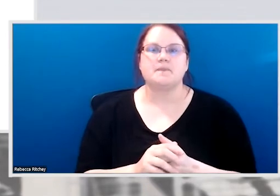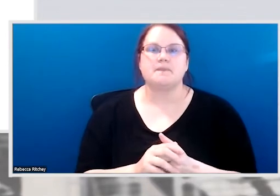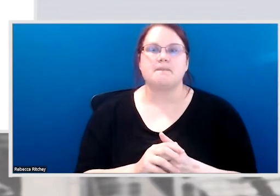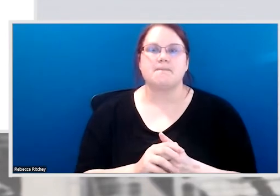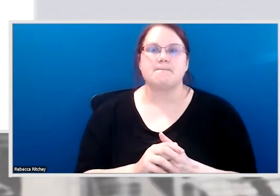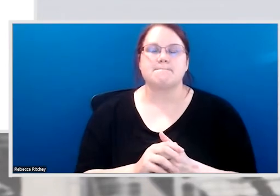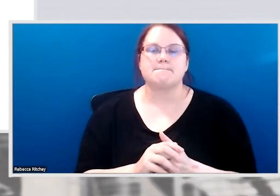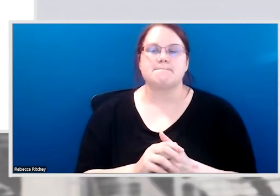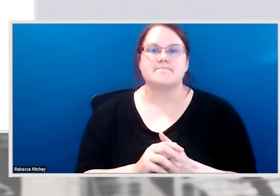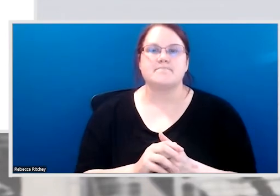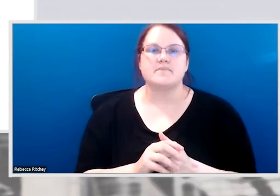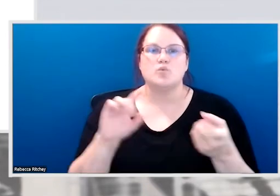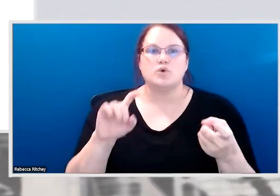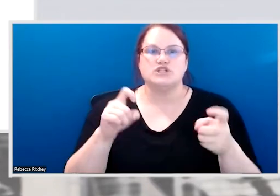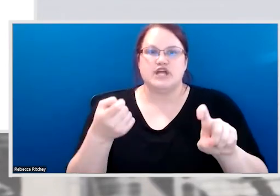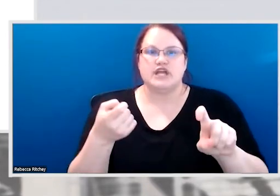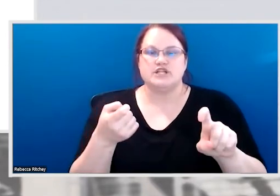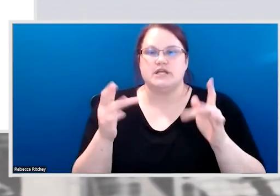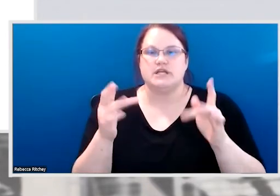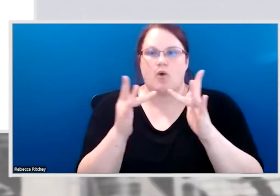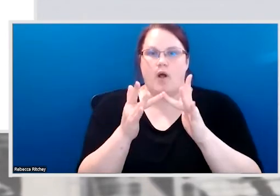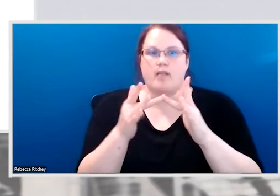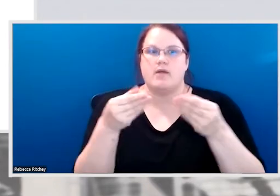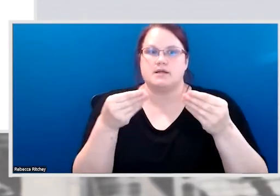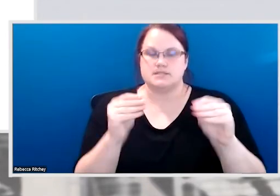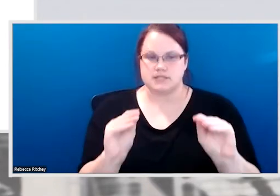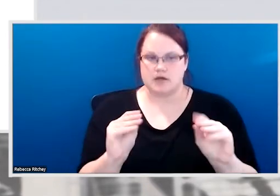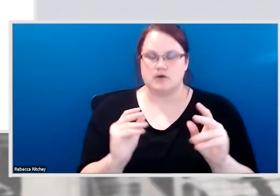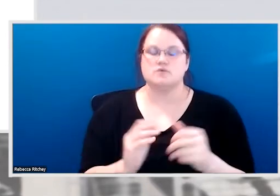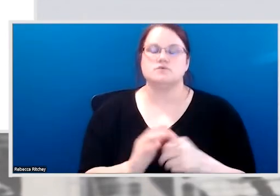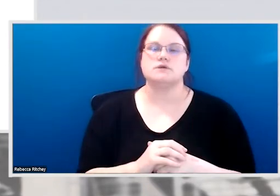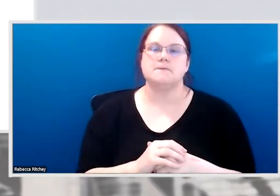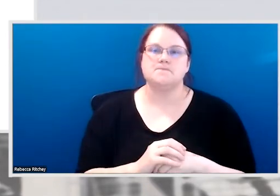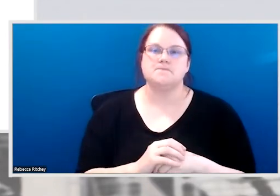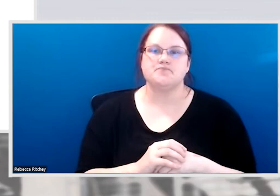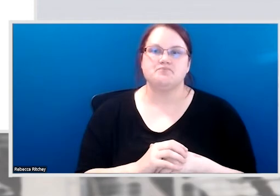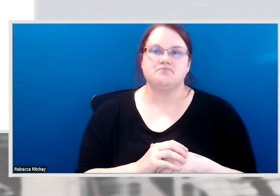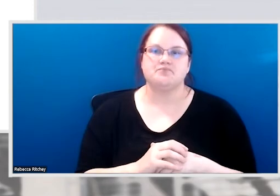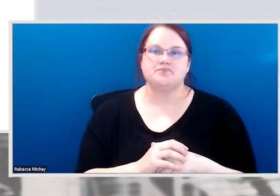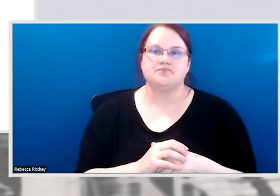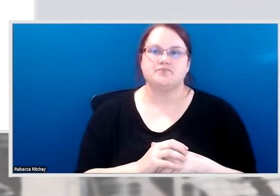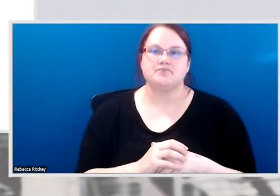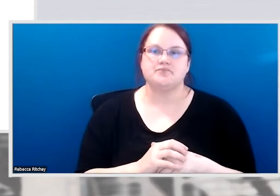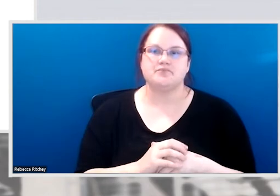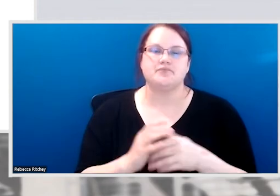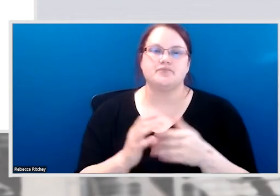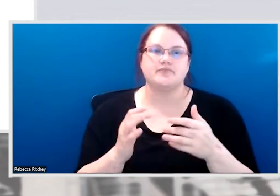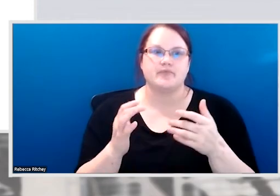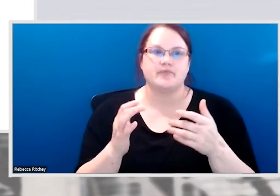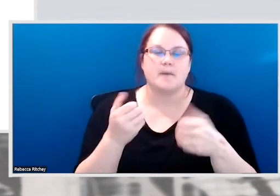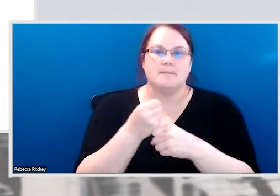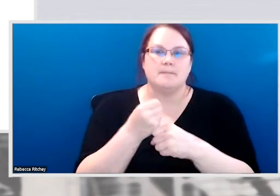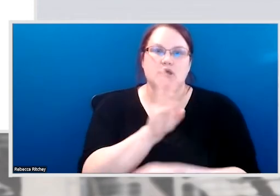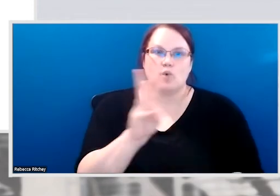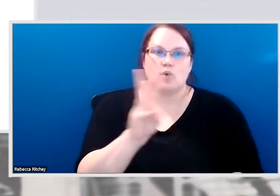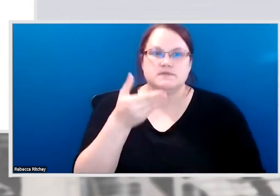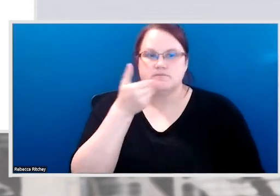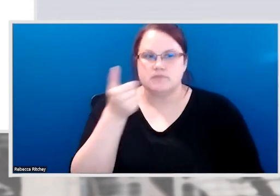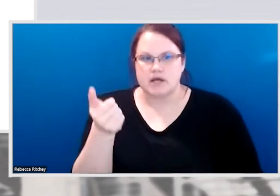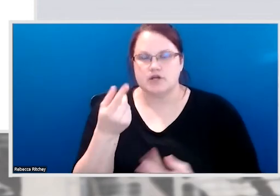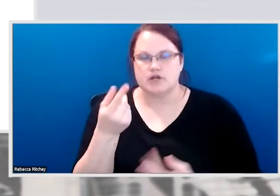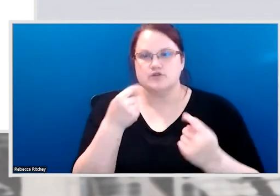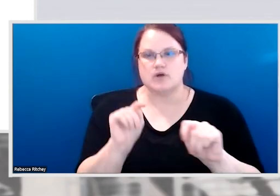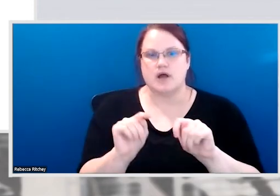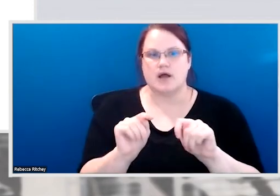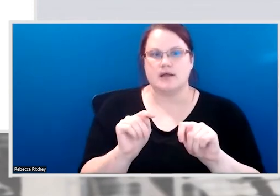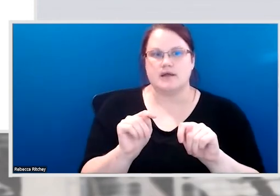to online, online sales, beefing up their websites, trying to get away from having